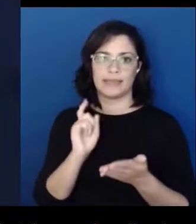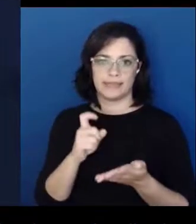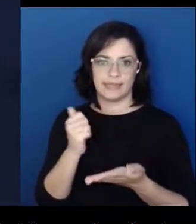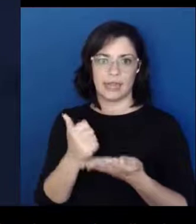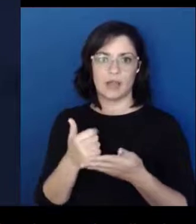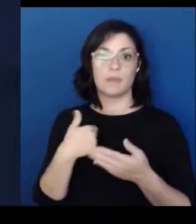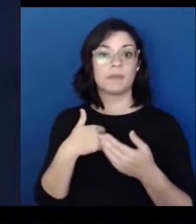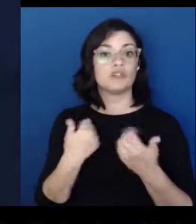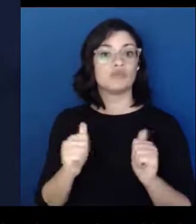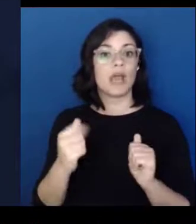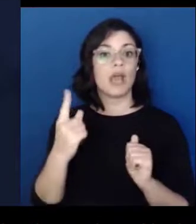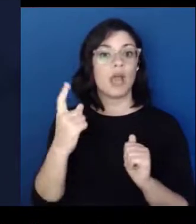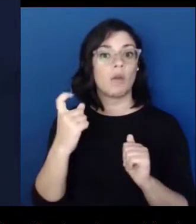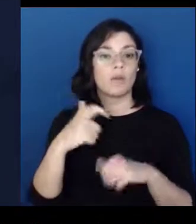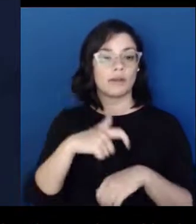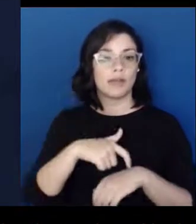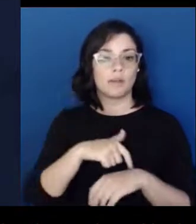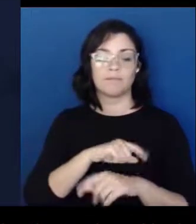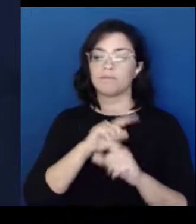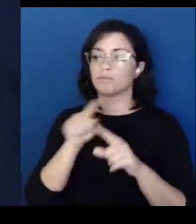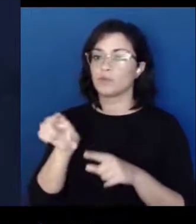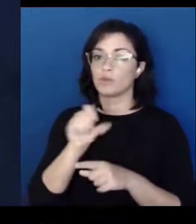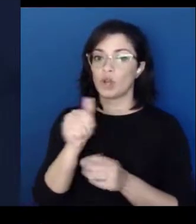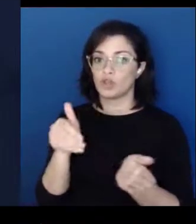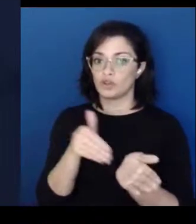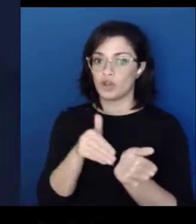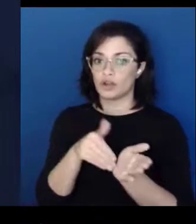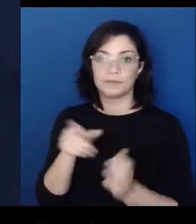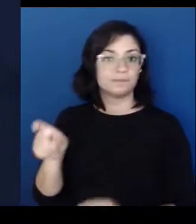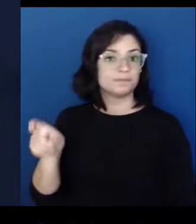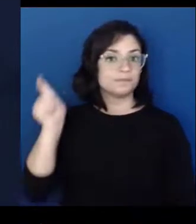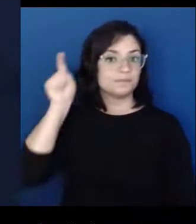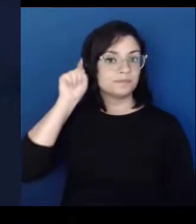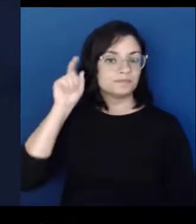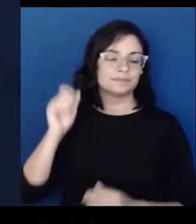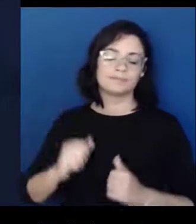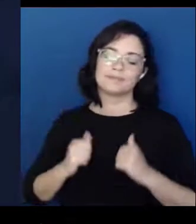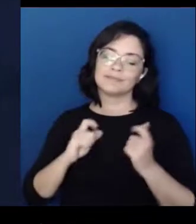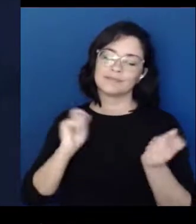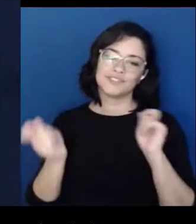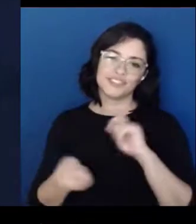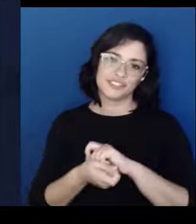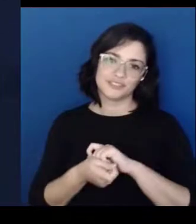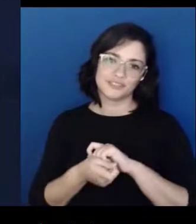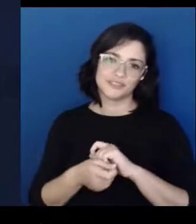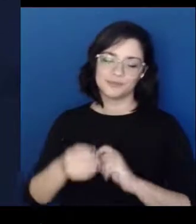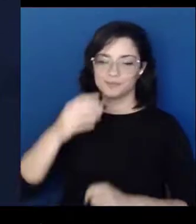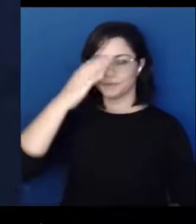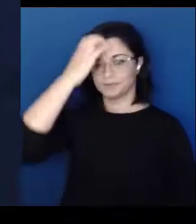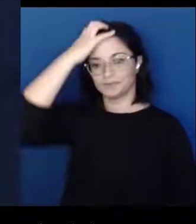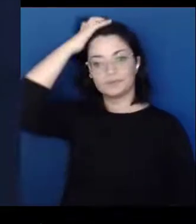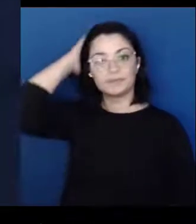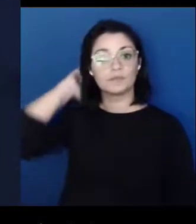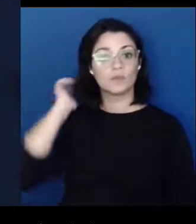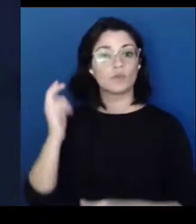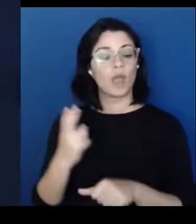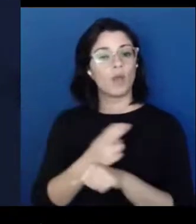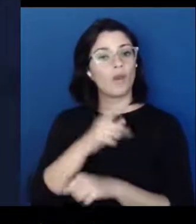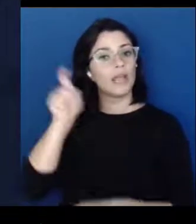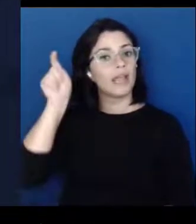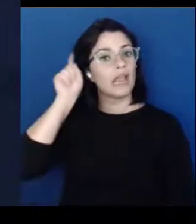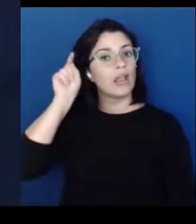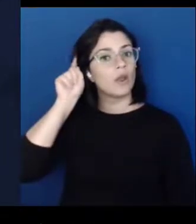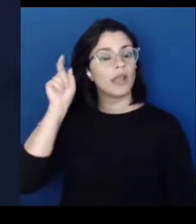doctor, got a hearing aid, and it changed my life. So I wore a hearing aid. It's fine. Didn't do much